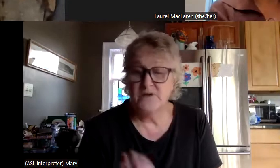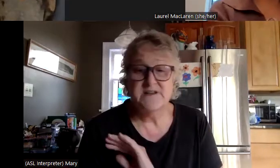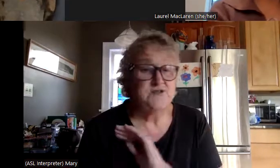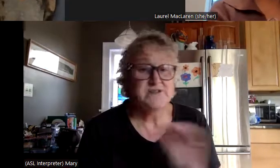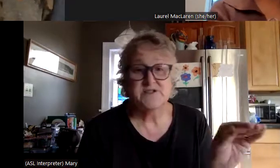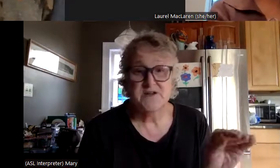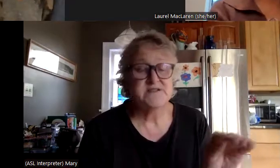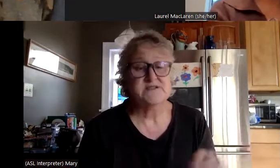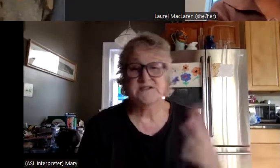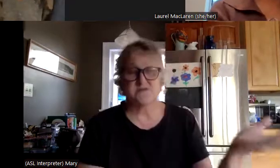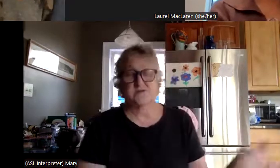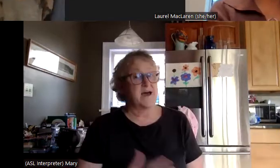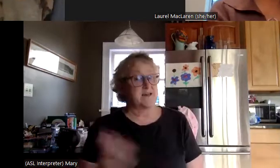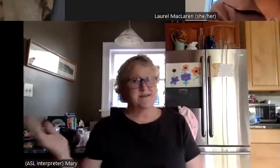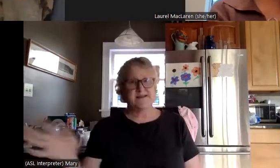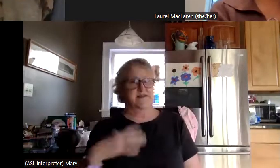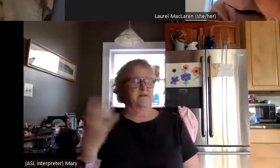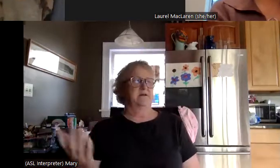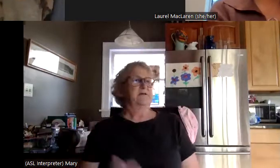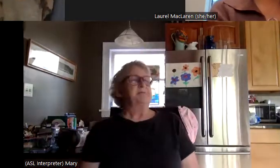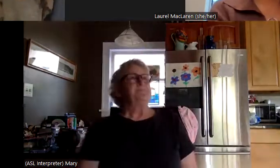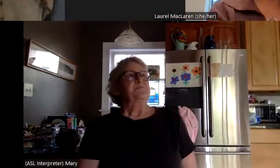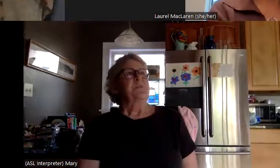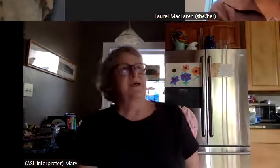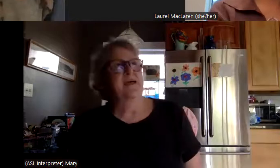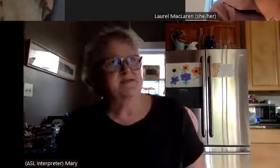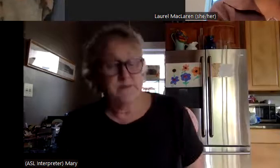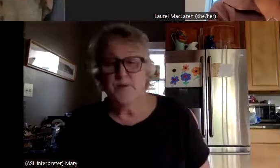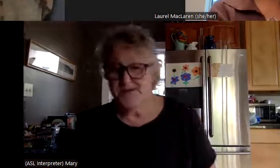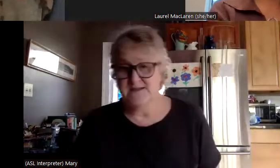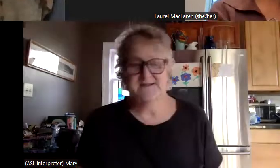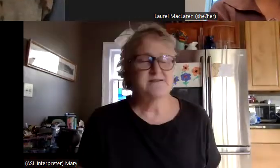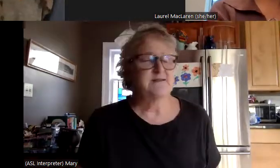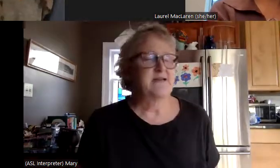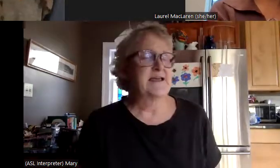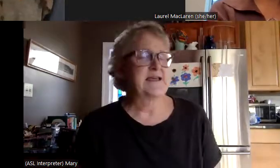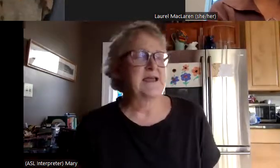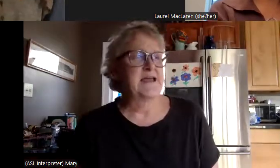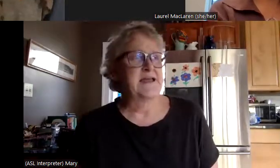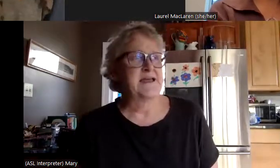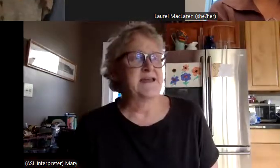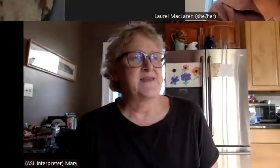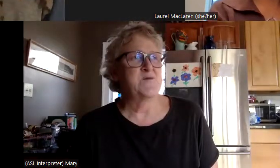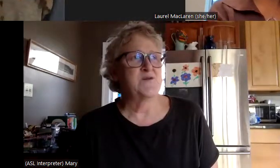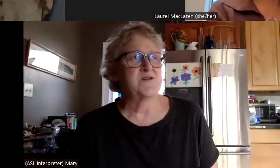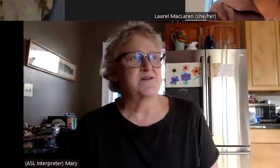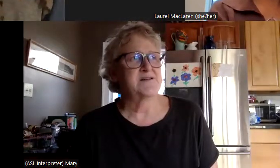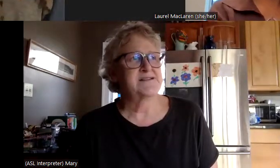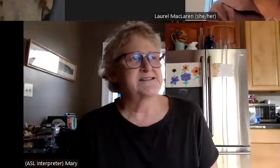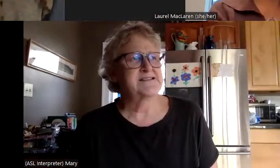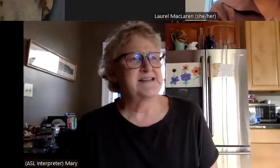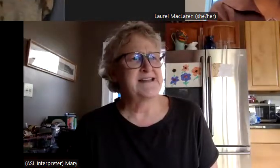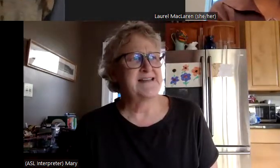them really strict instructions because there's a lot of snakes out there and some are poisonous. And they